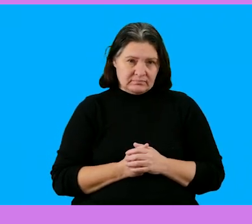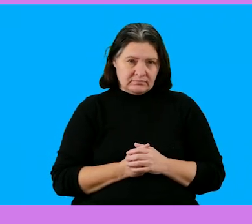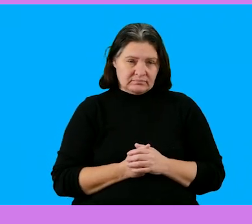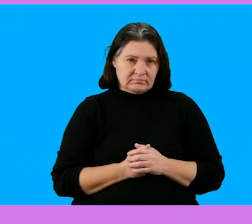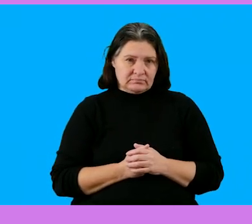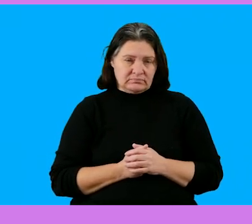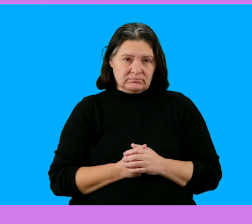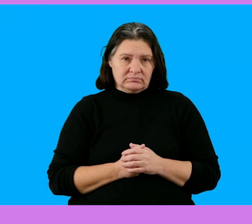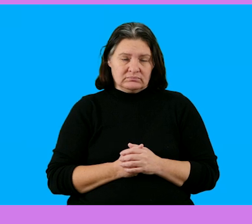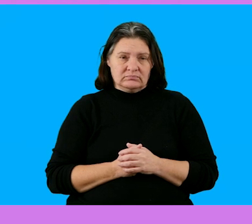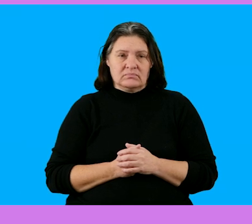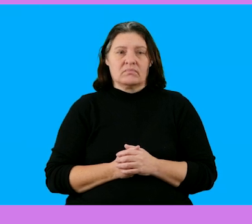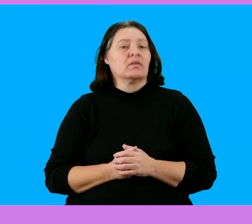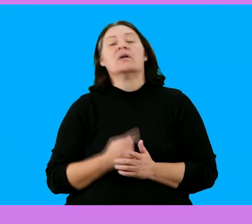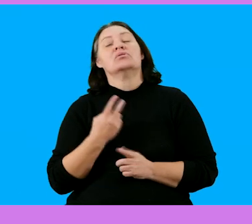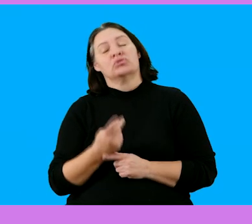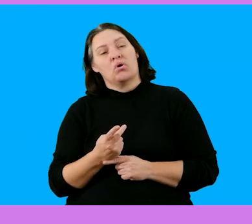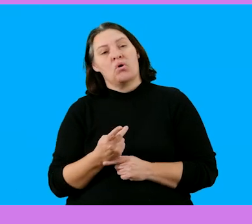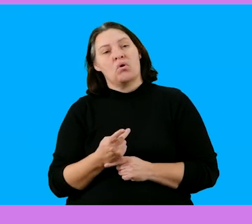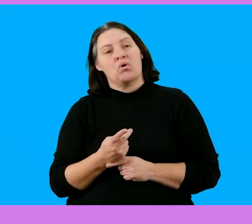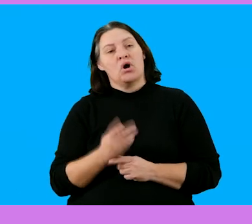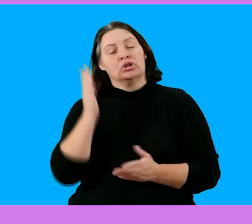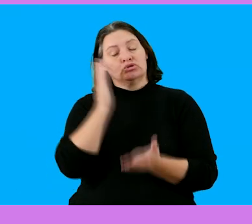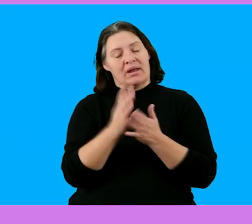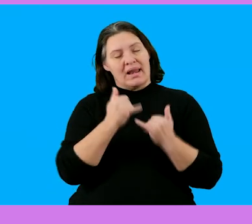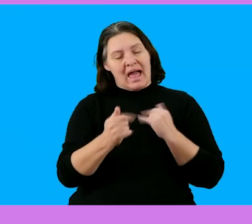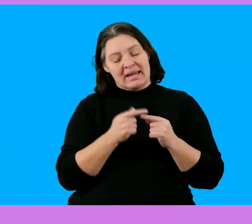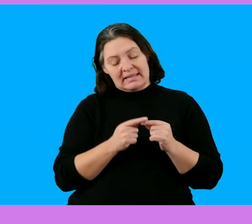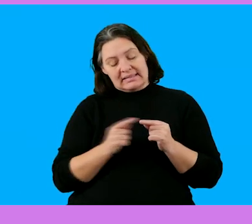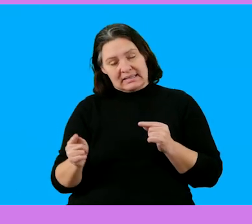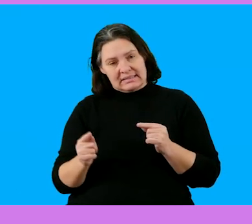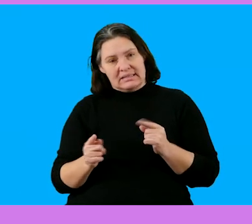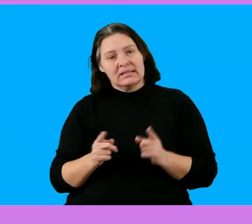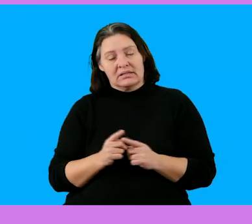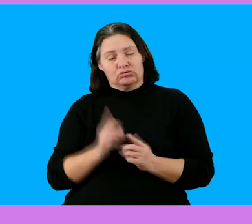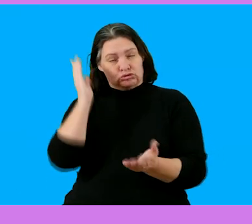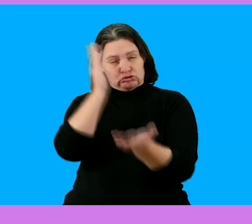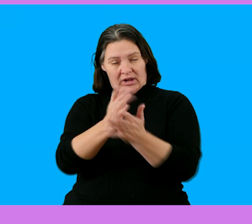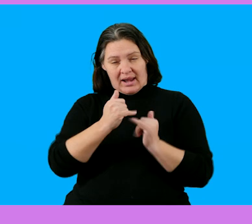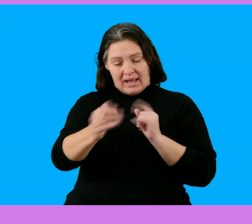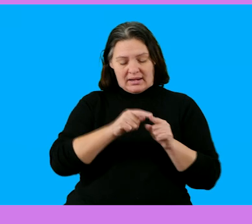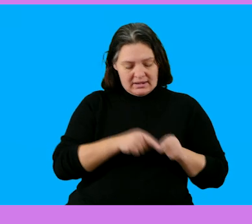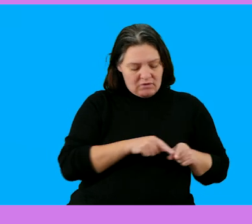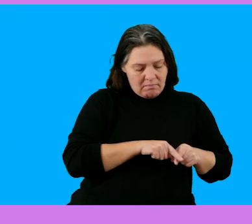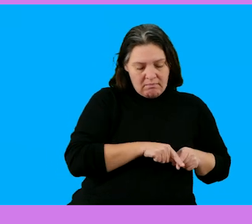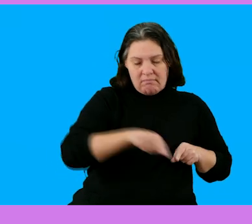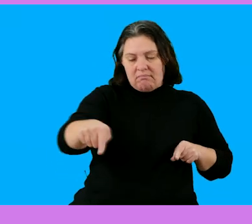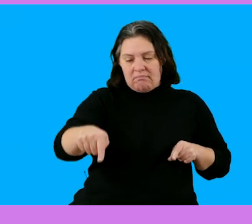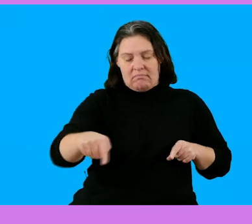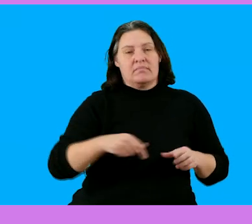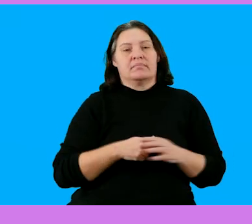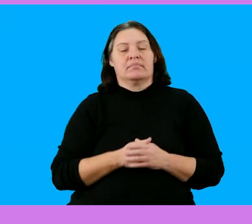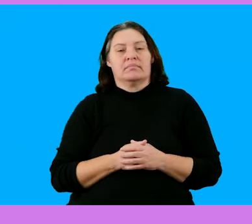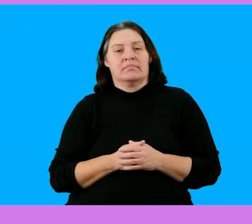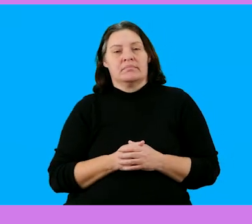next question says, the straight line distance, now meaning as the crow flies, right? From the